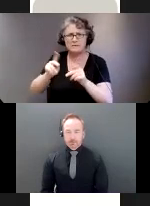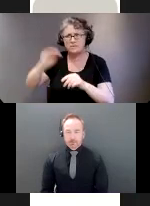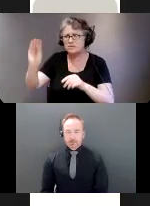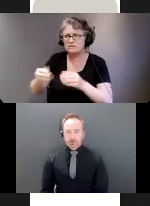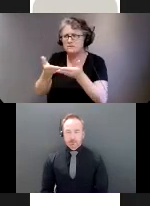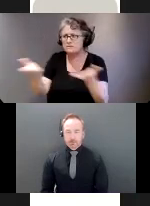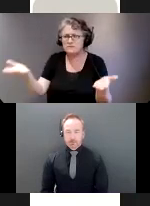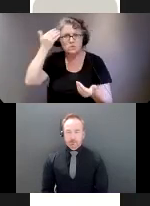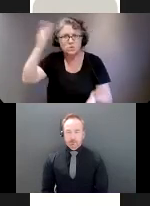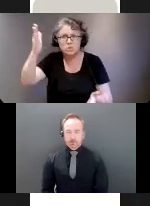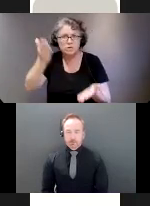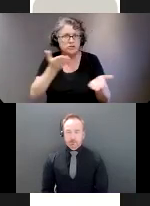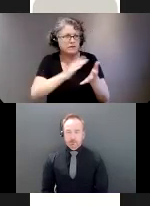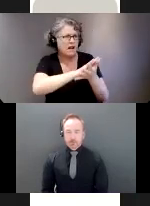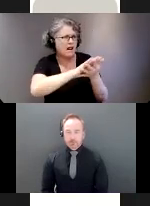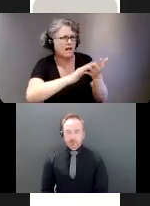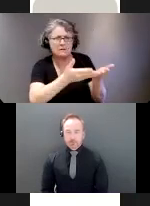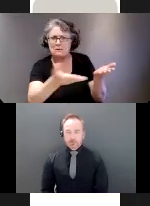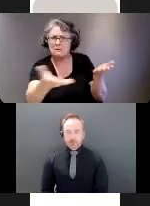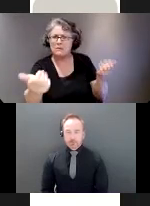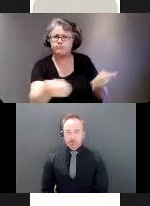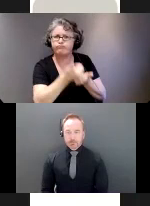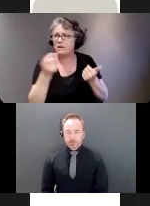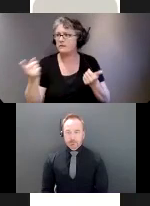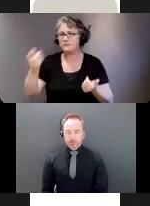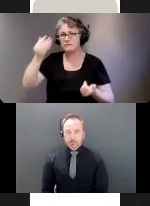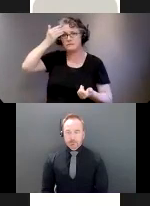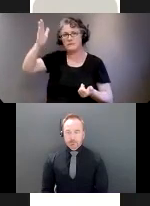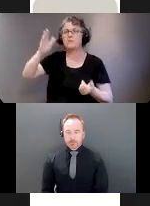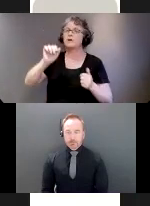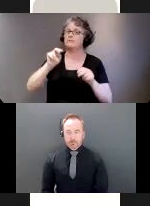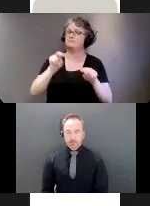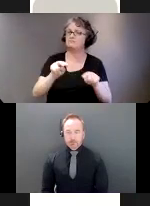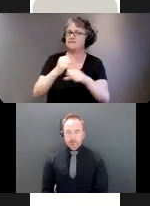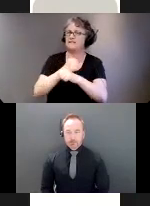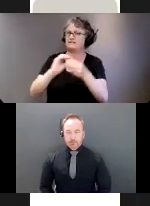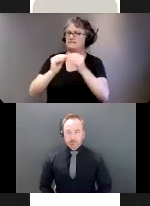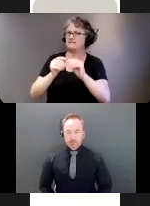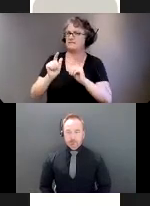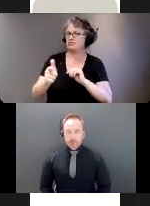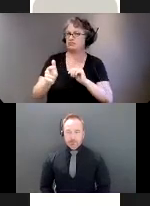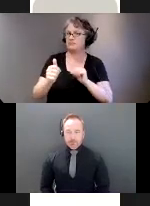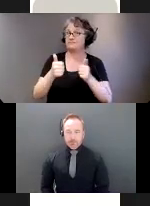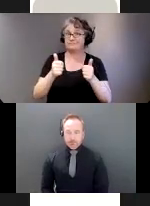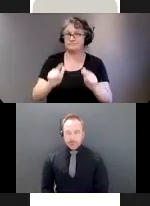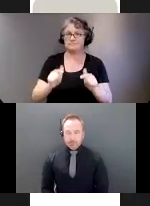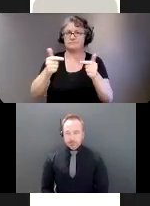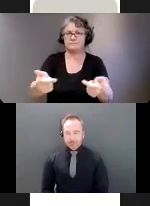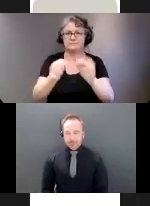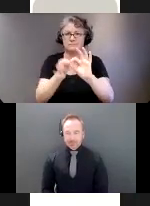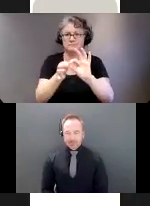who doesn't know about what that's out there. And we'll look at some of those statistics that we've collected throughout the project as